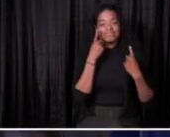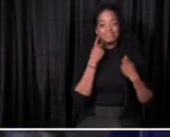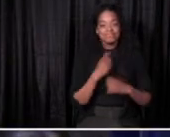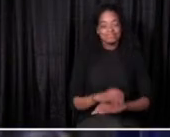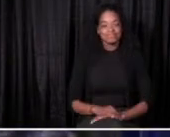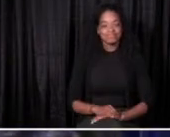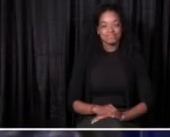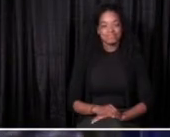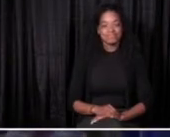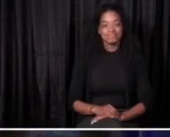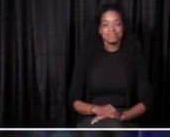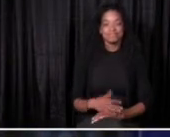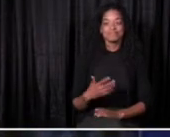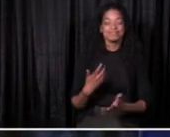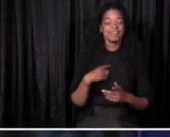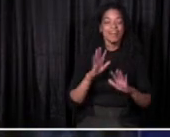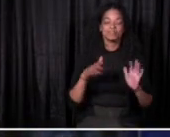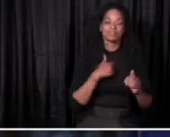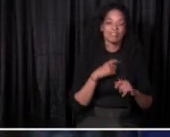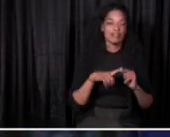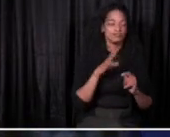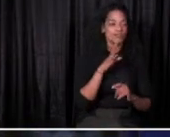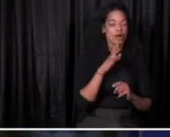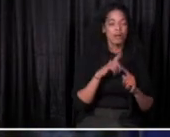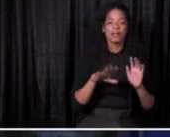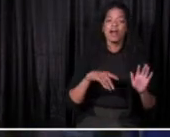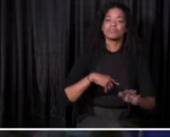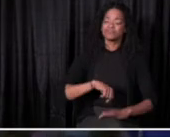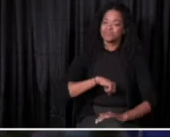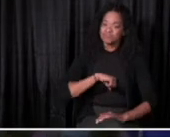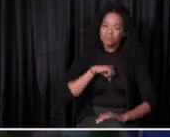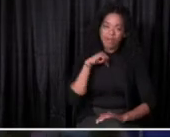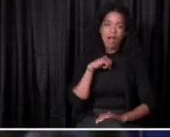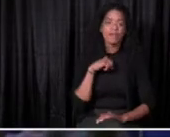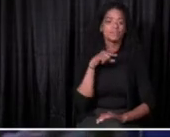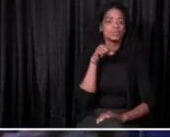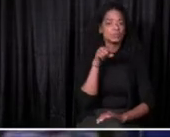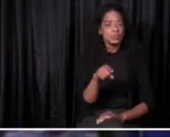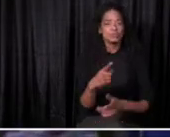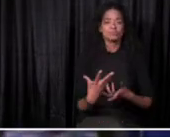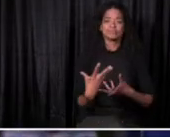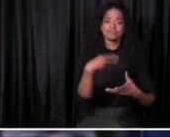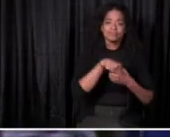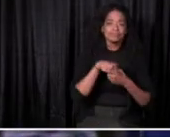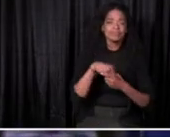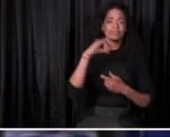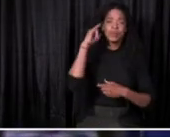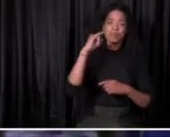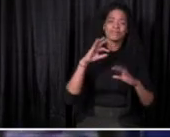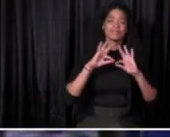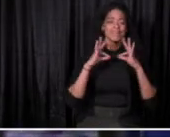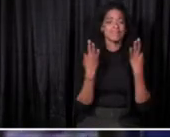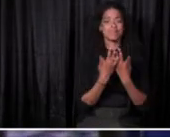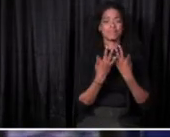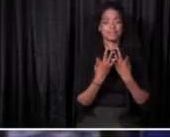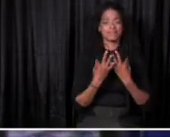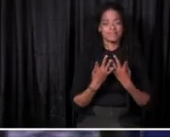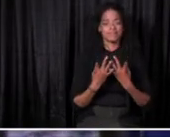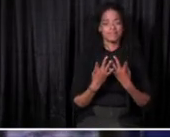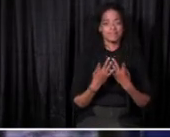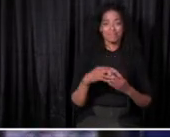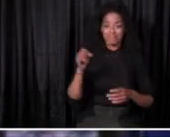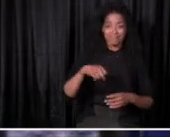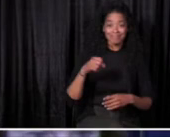I am proud that you are a member of the Hornet family. Yes, students,